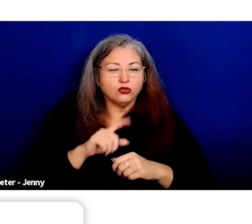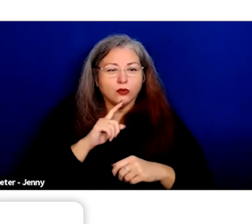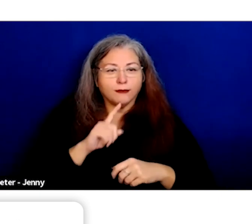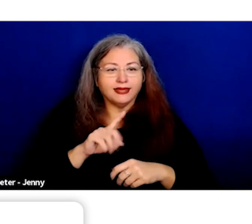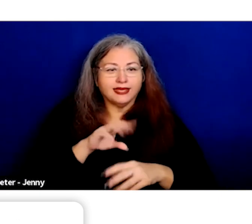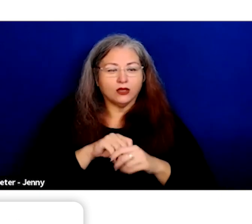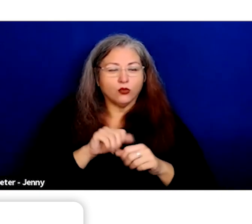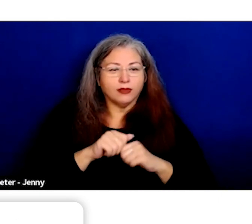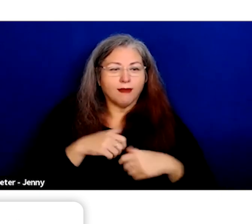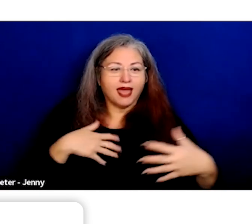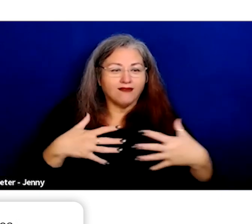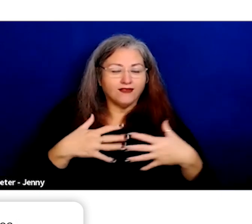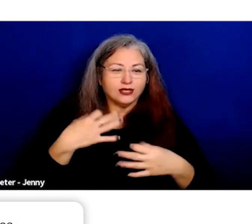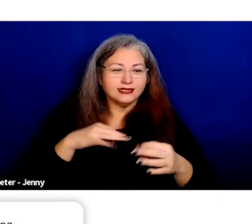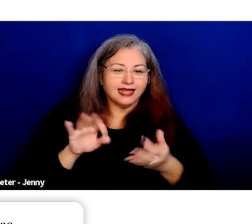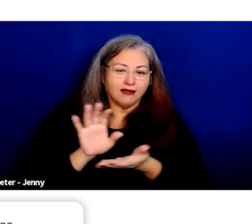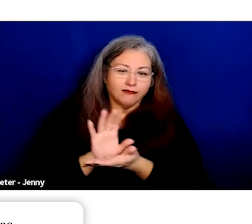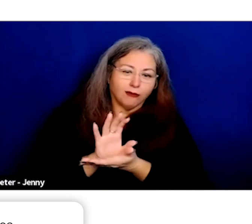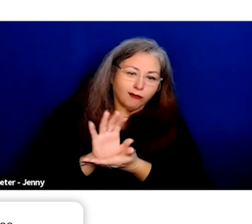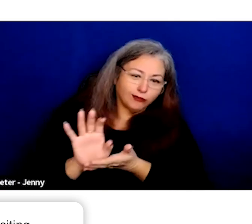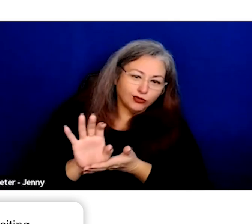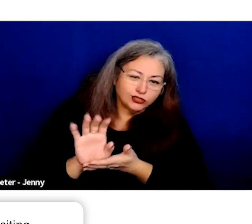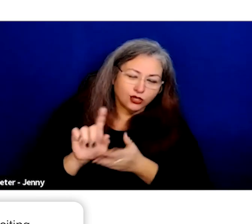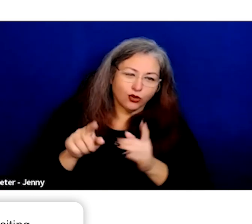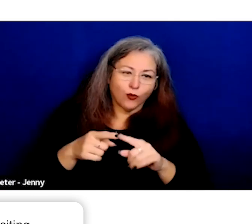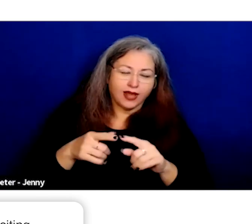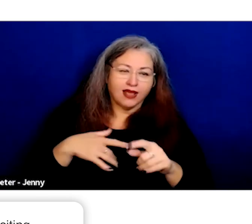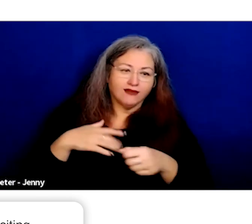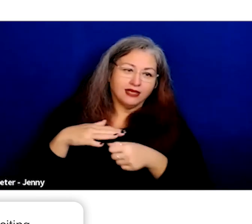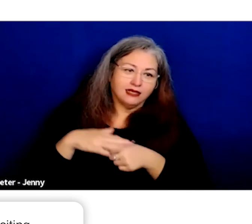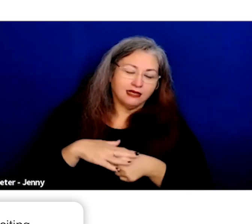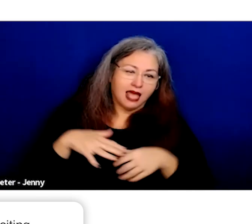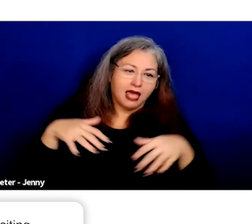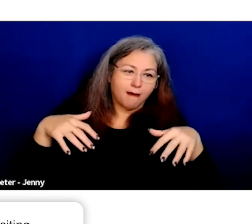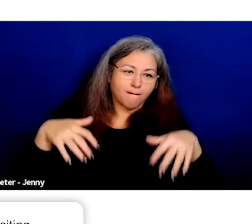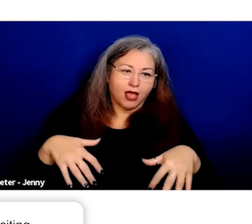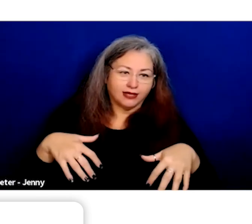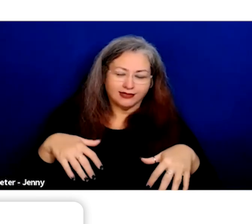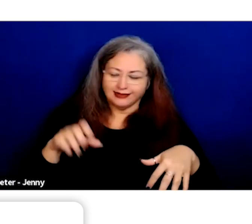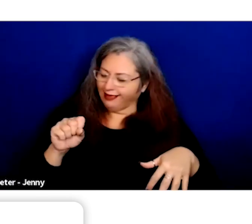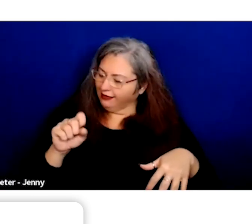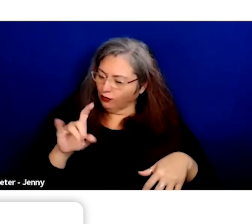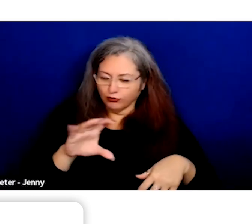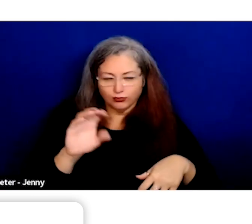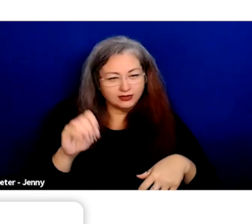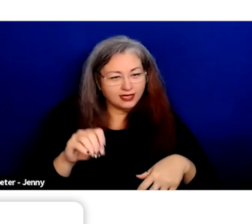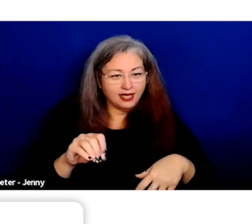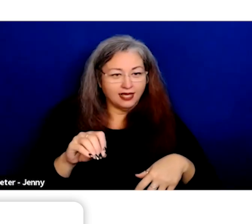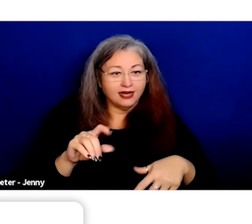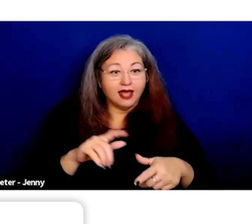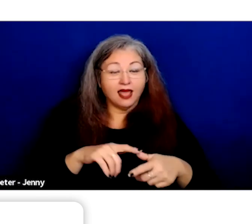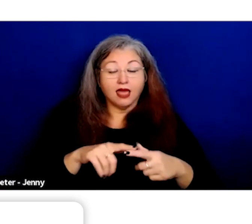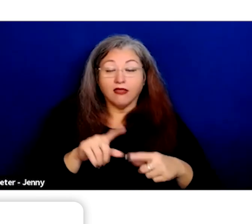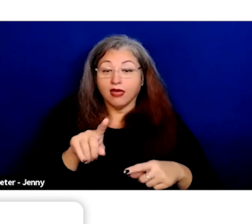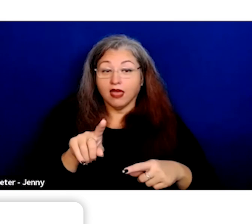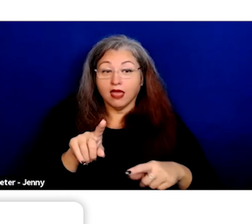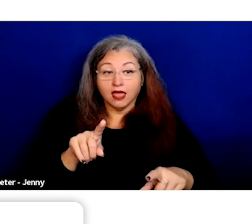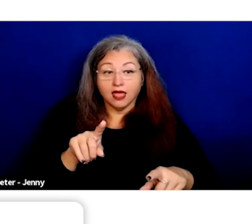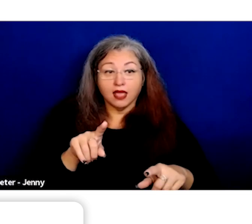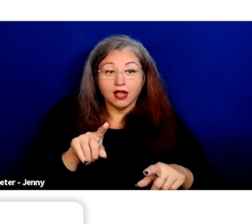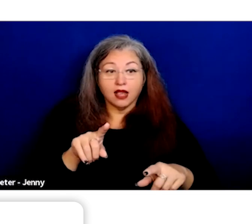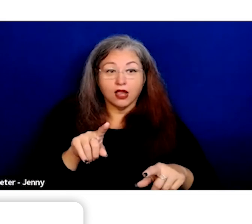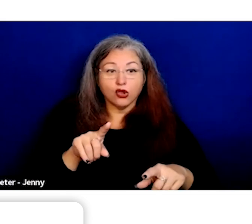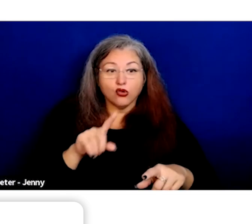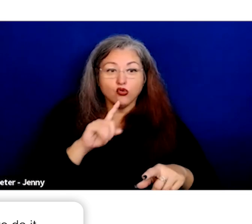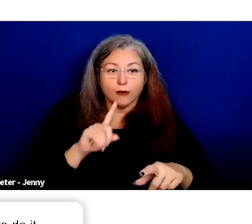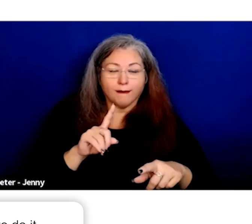my fear instead of pushing it away when it becomes compressed or paralyzing into anxiety, 100%. And Ben, the thing with us about being